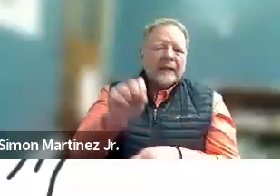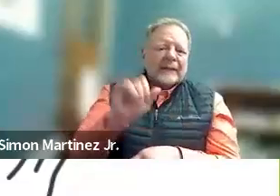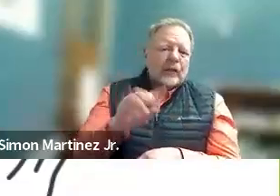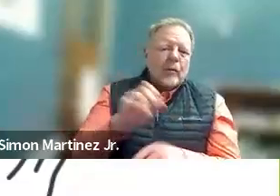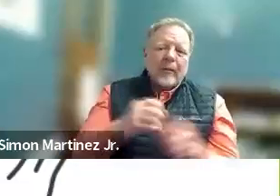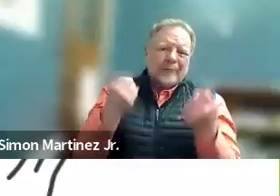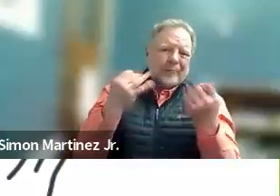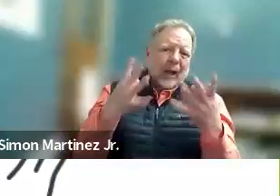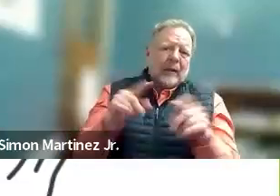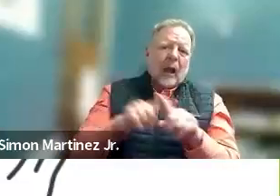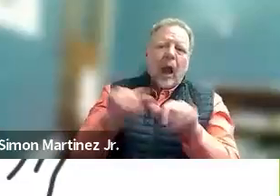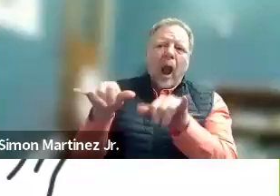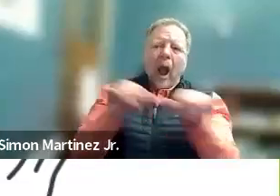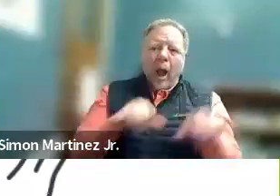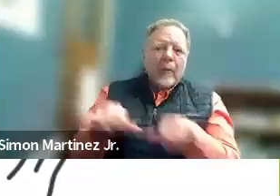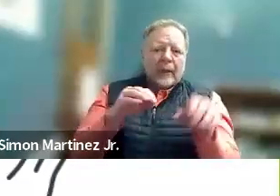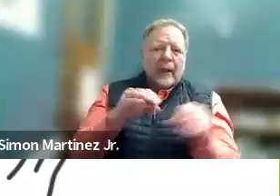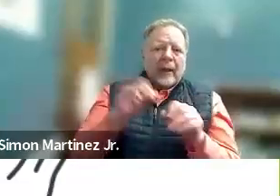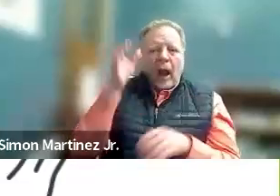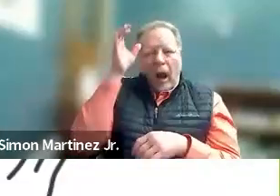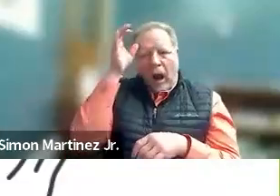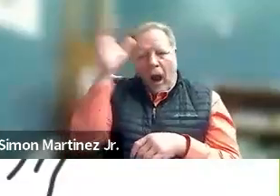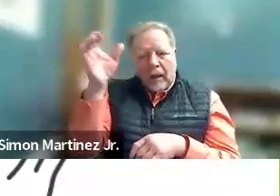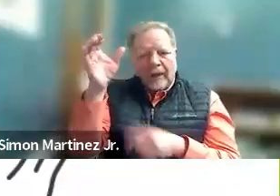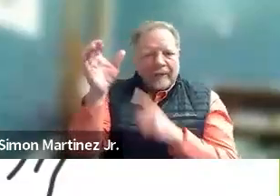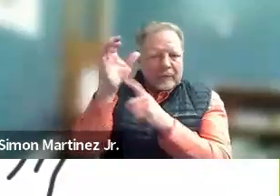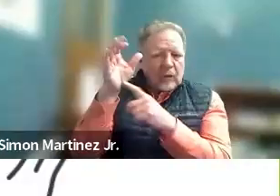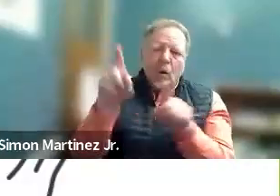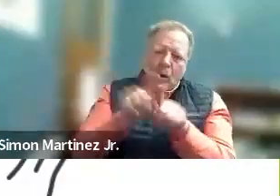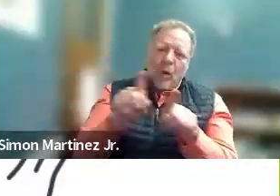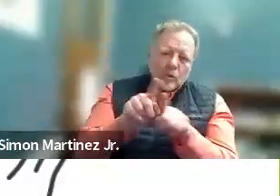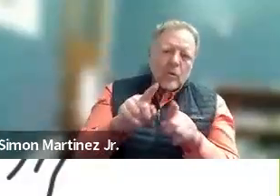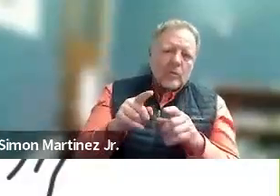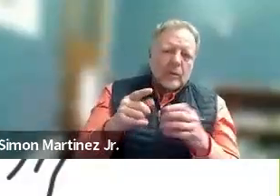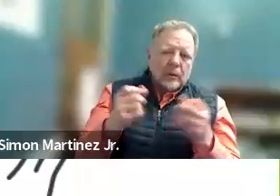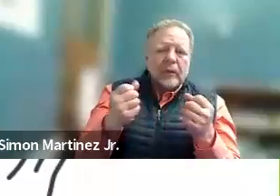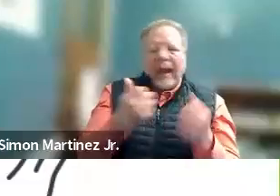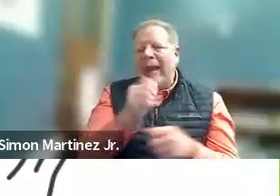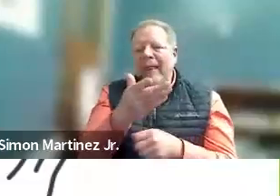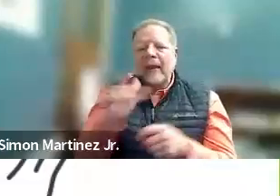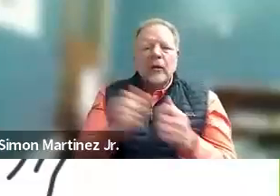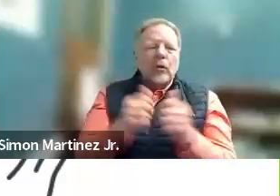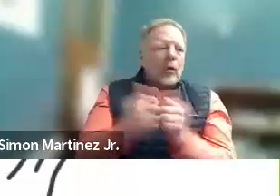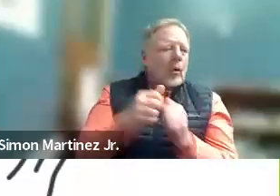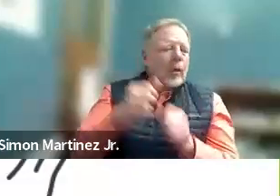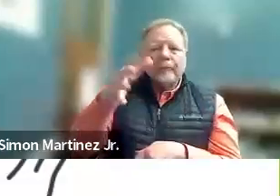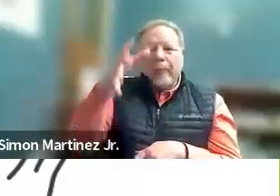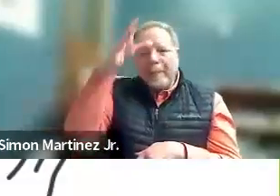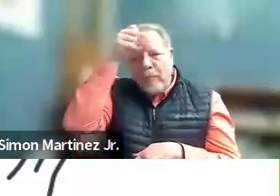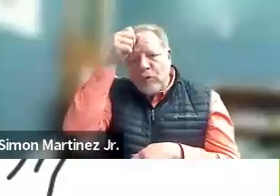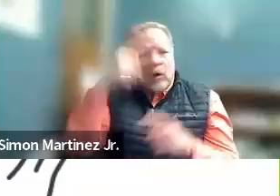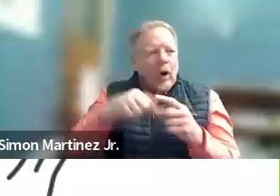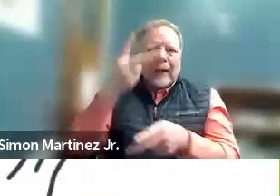common. And then cognitive also has a pretty wide variance. Anything dealing with memory or attention